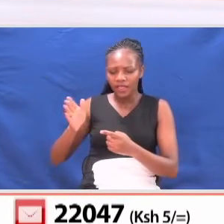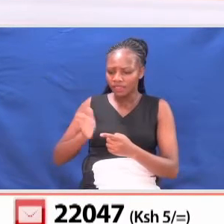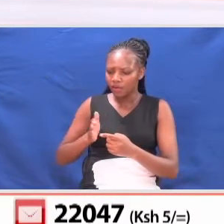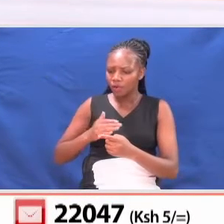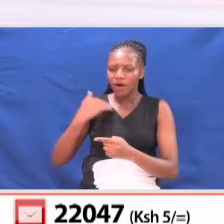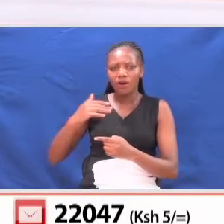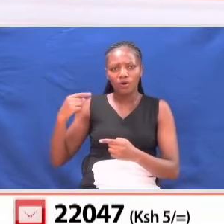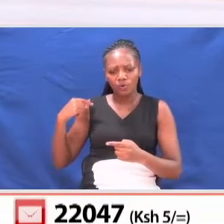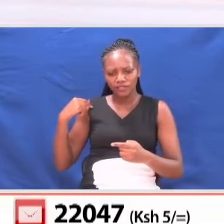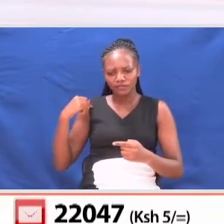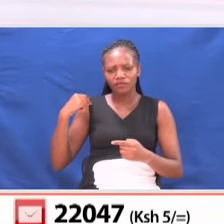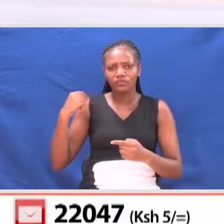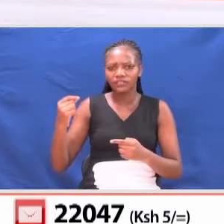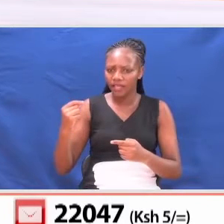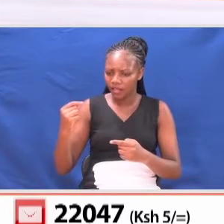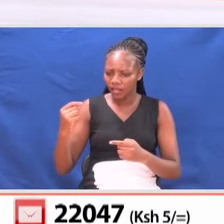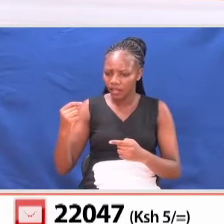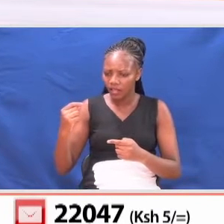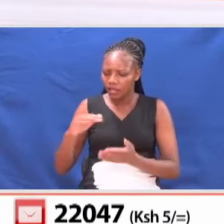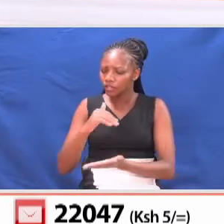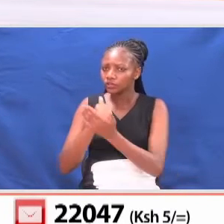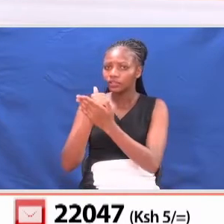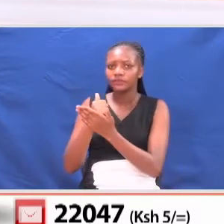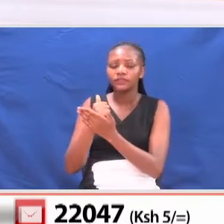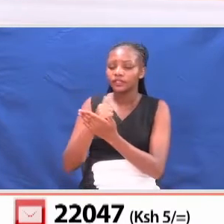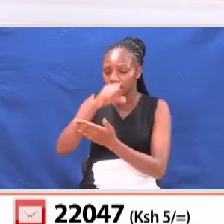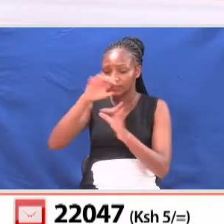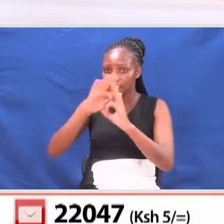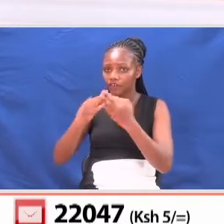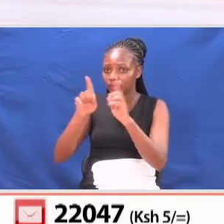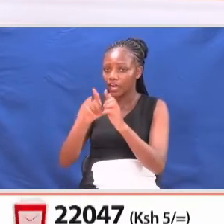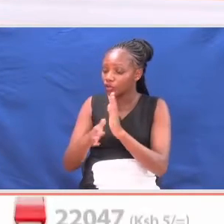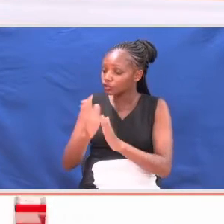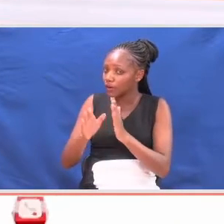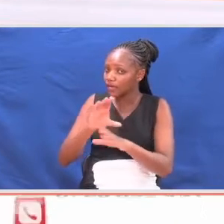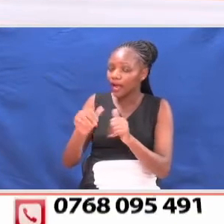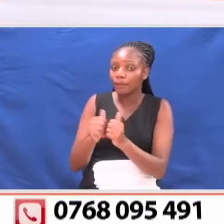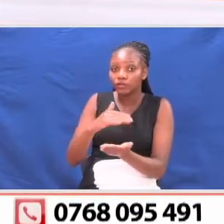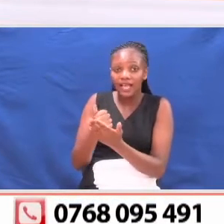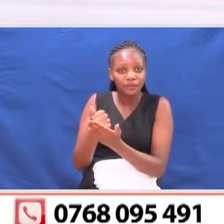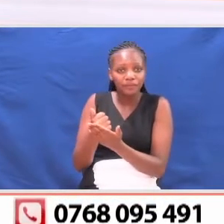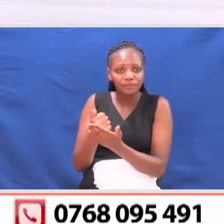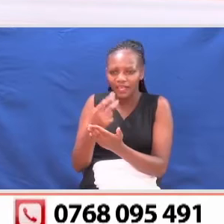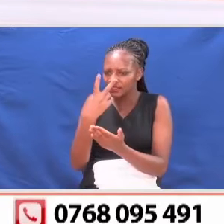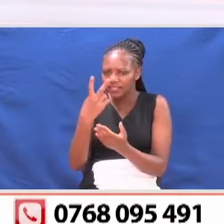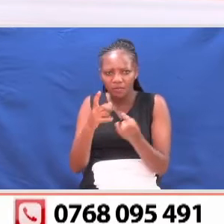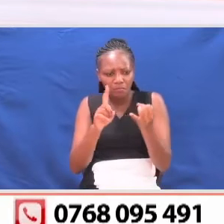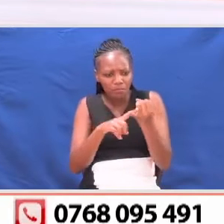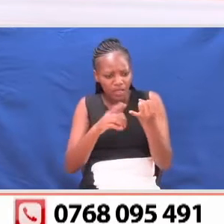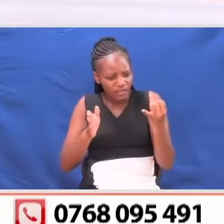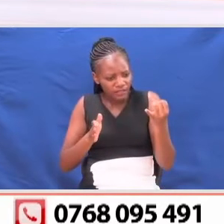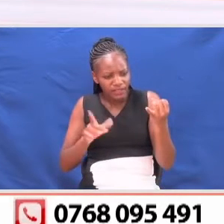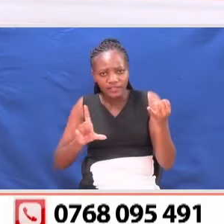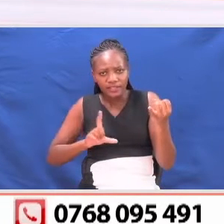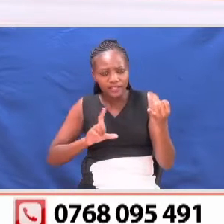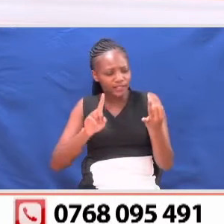families, but she is also partaking in rehabilitating them. Yes. Look at that gentleman, look at that lady, giving their